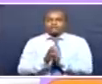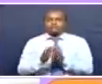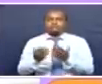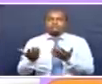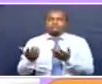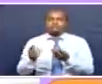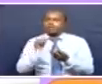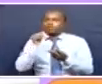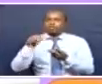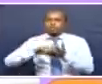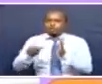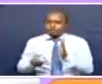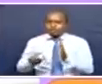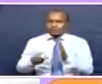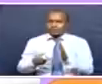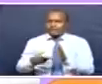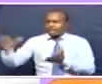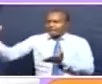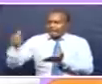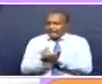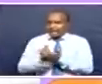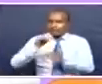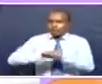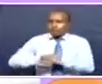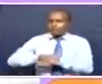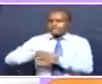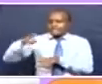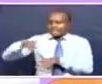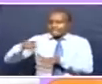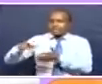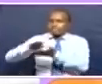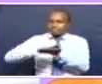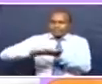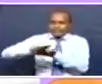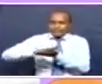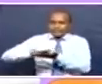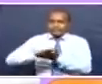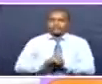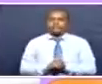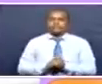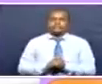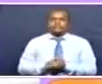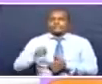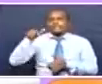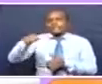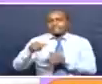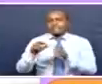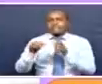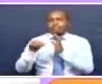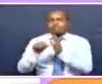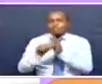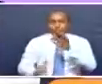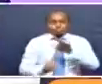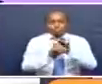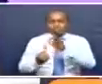Casual workers are hired on need basis. And this is a problem that is rampant almost in every county, where if